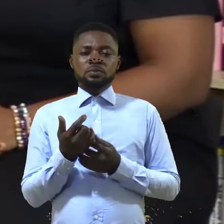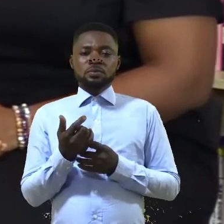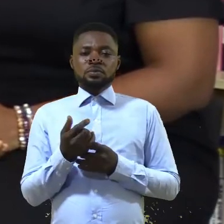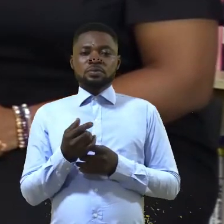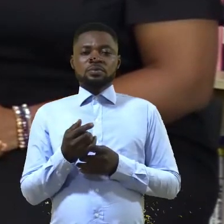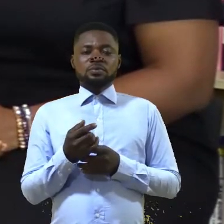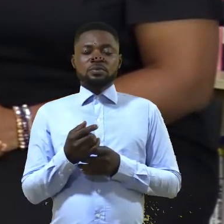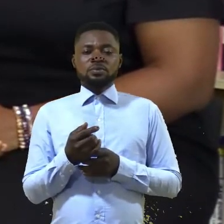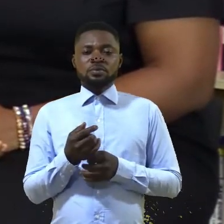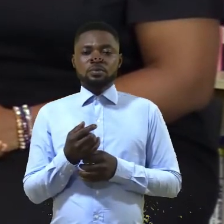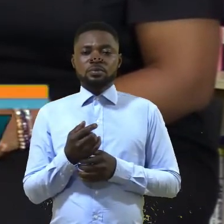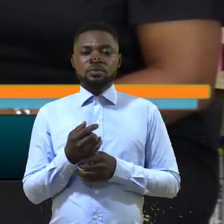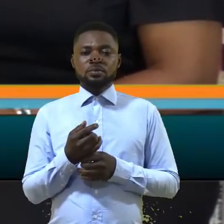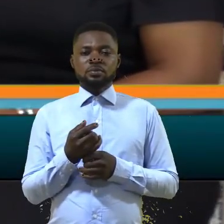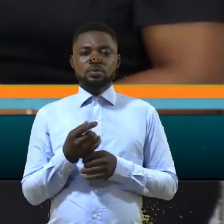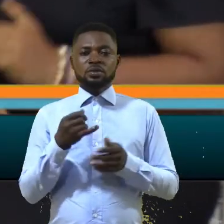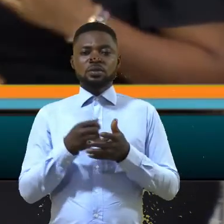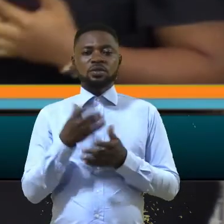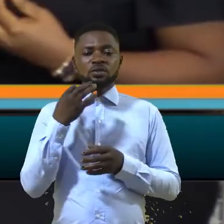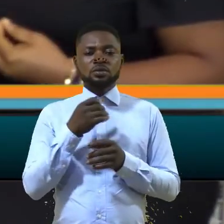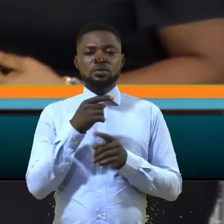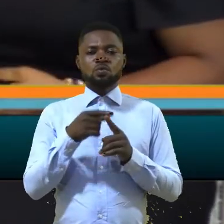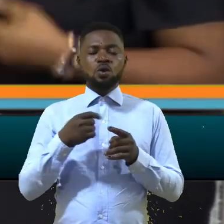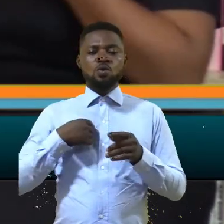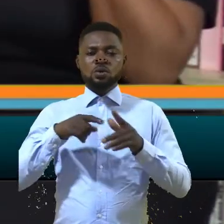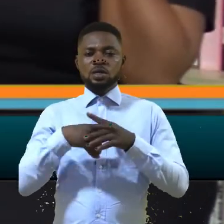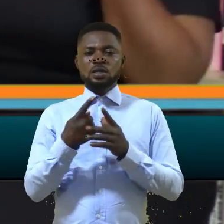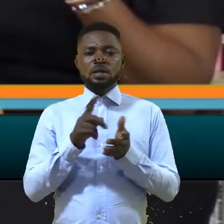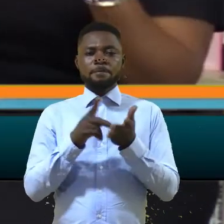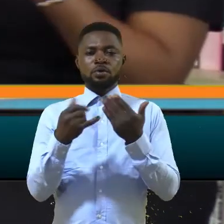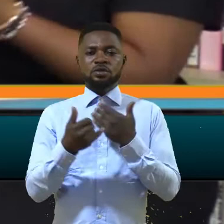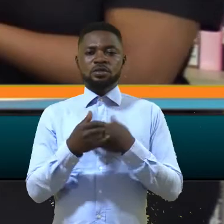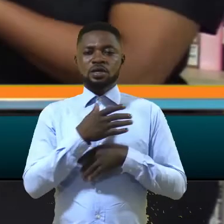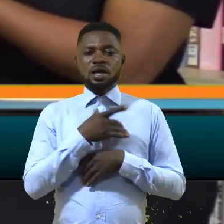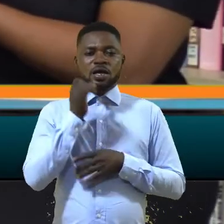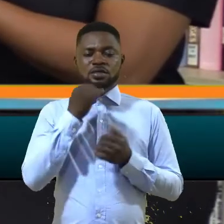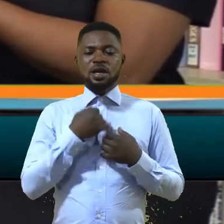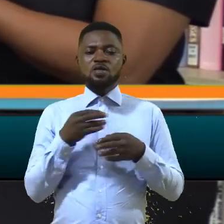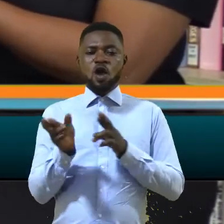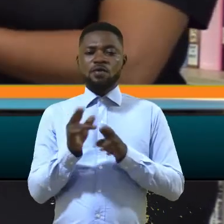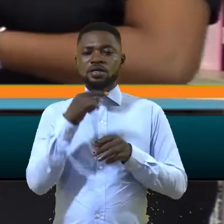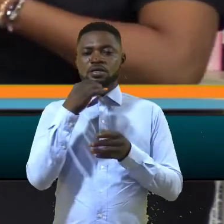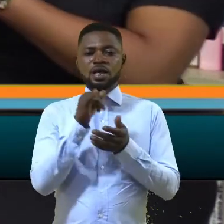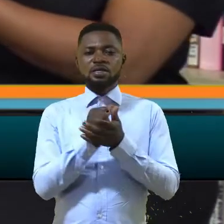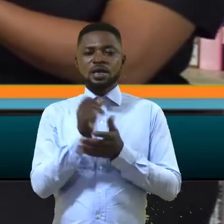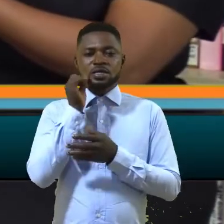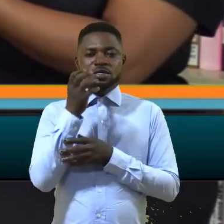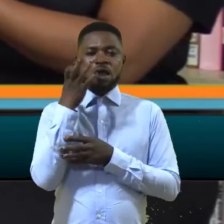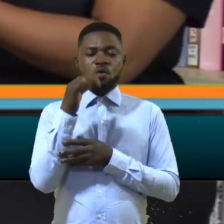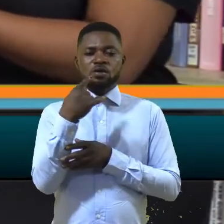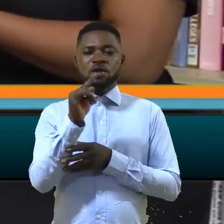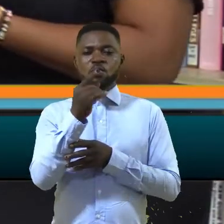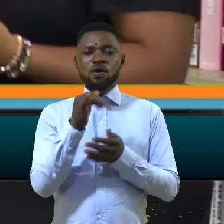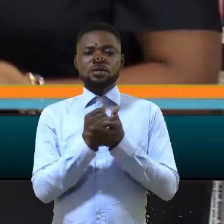The experience. It will be when we started the project actually. And she has already said that she was the